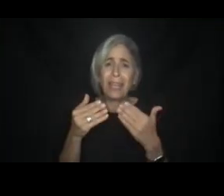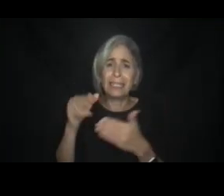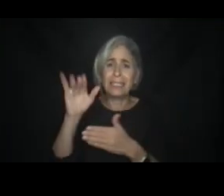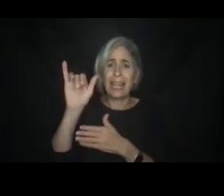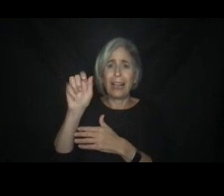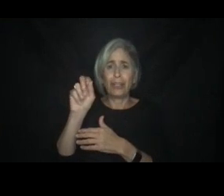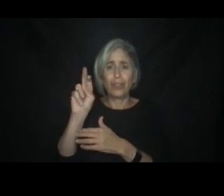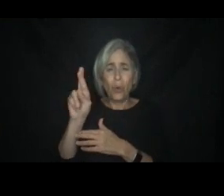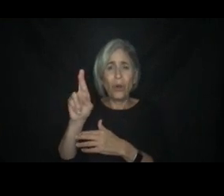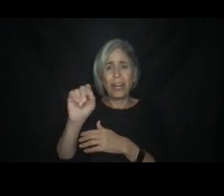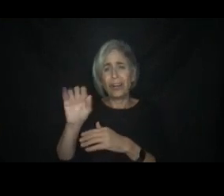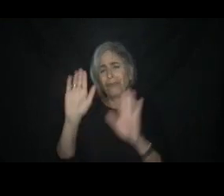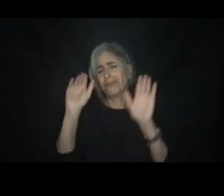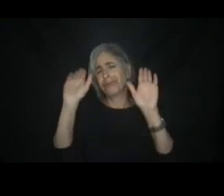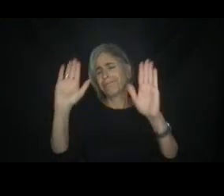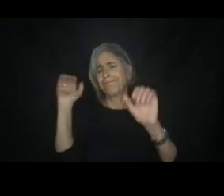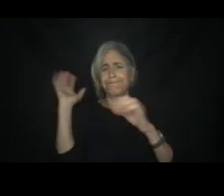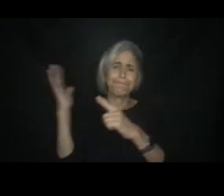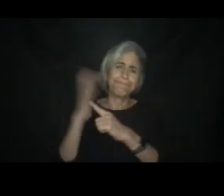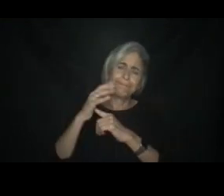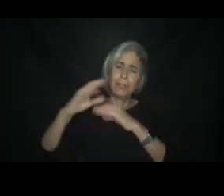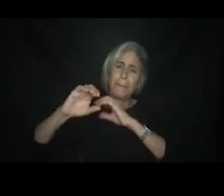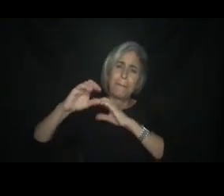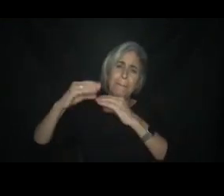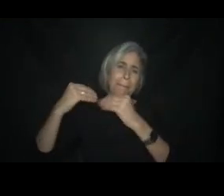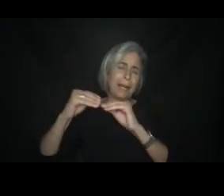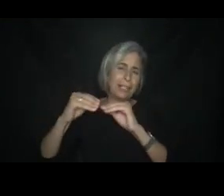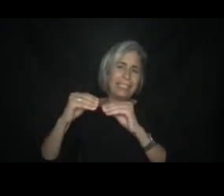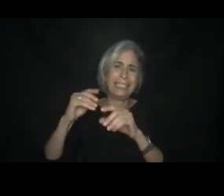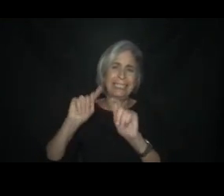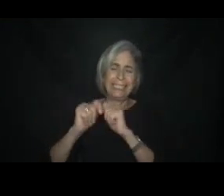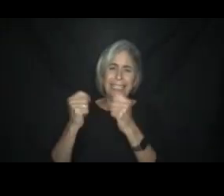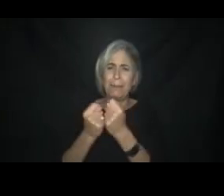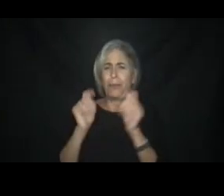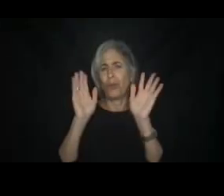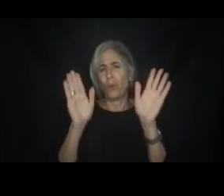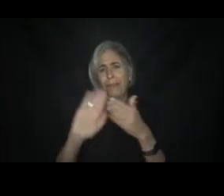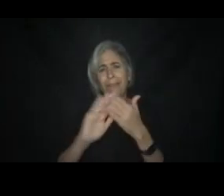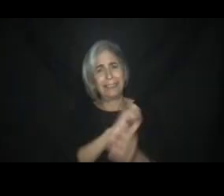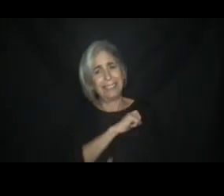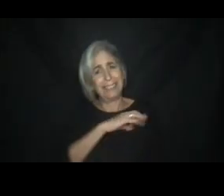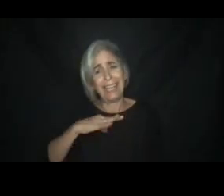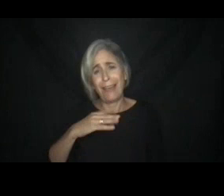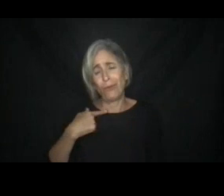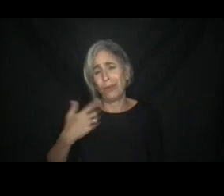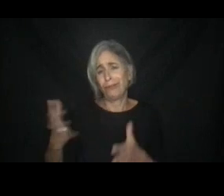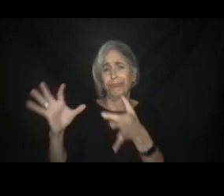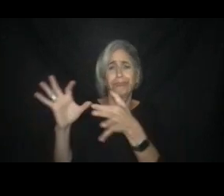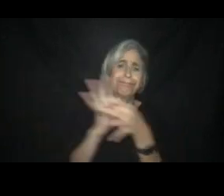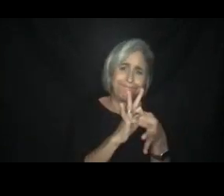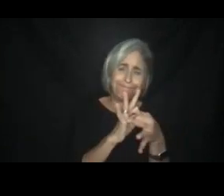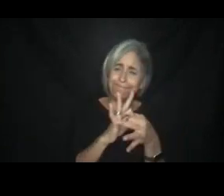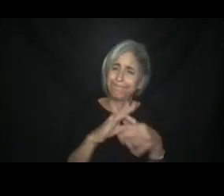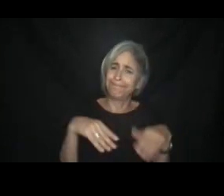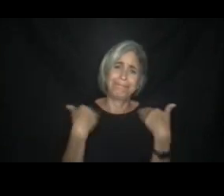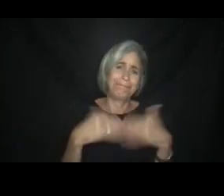Crucell and her amazing marketing team and the many wonderful city staff that we have come to know who have